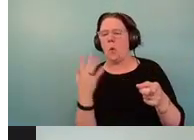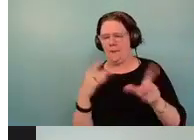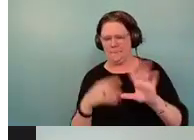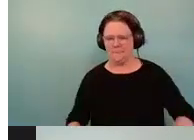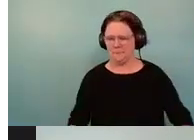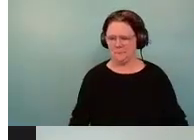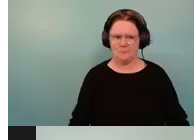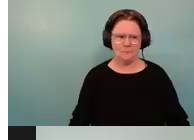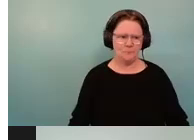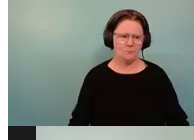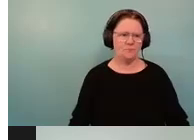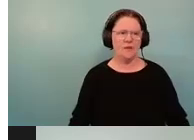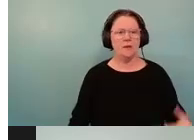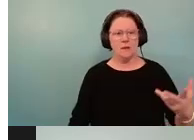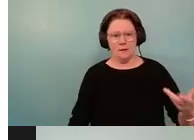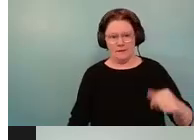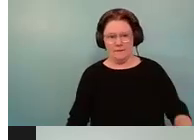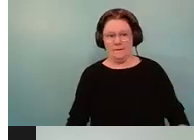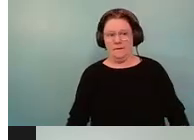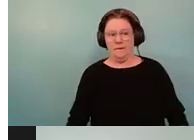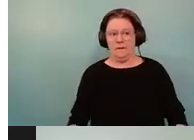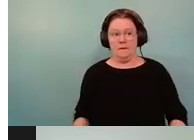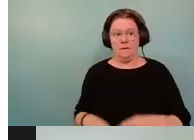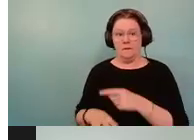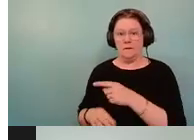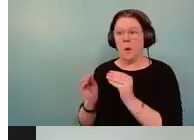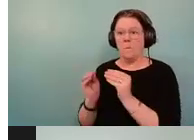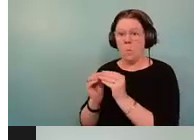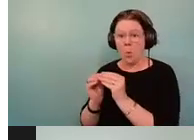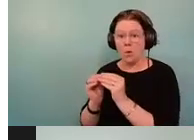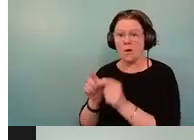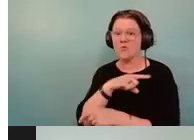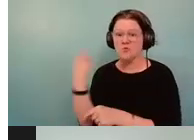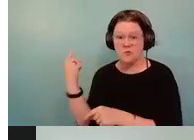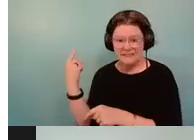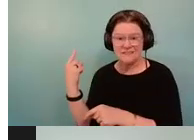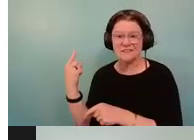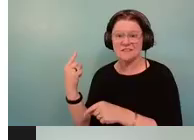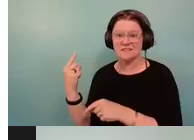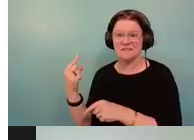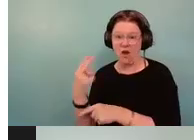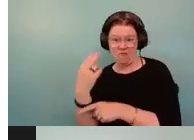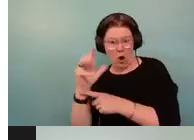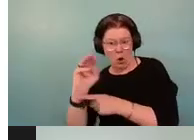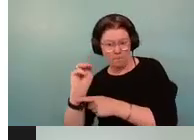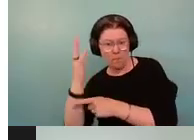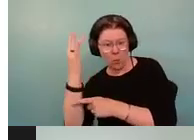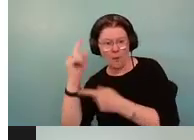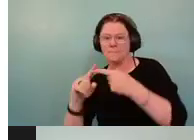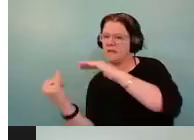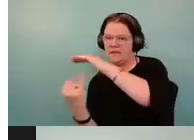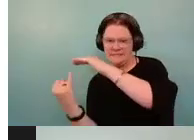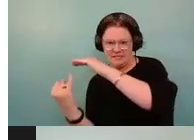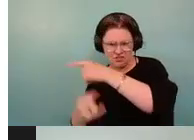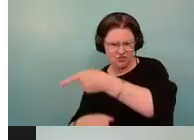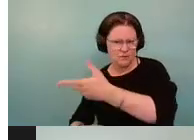is. So the factors that contribute to increased risk, I talked about a few of these things, but isolation is one of